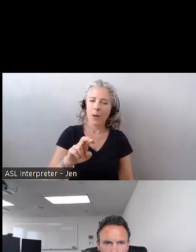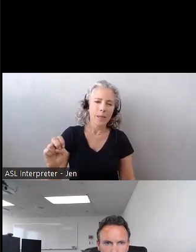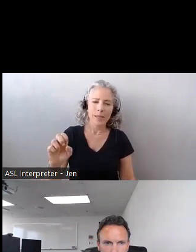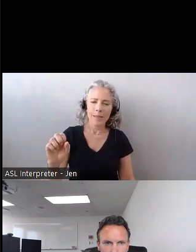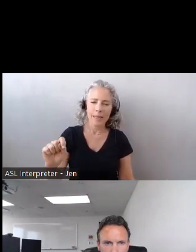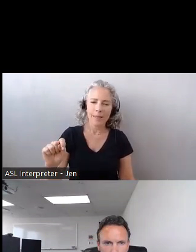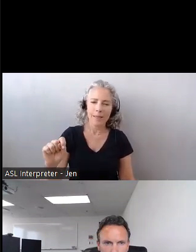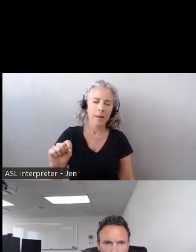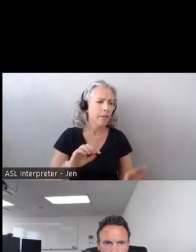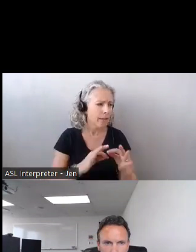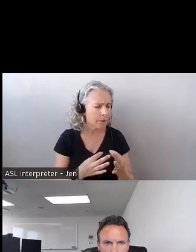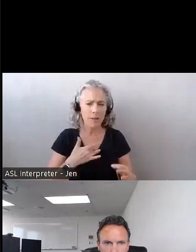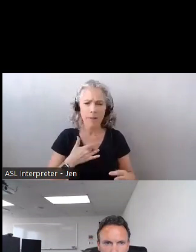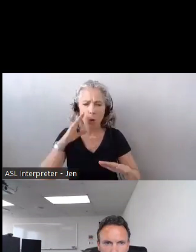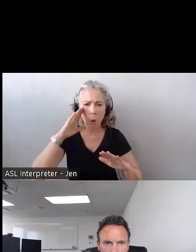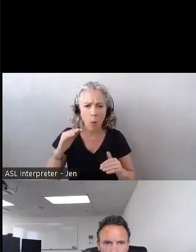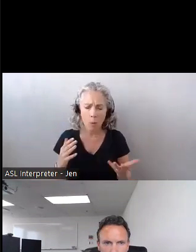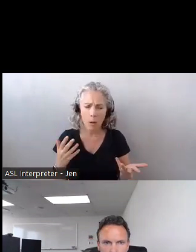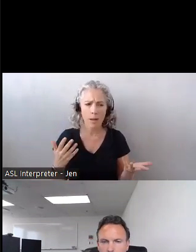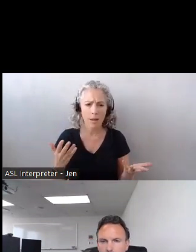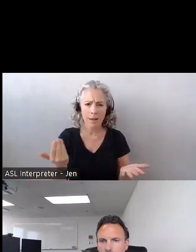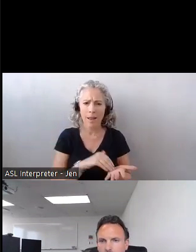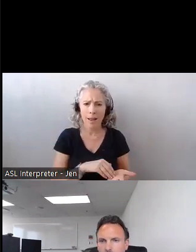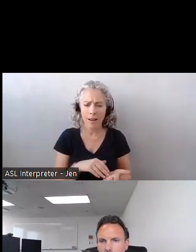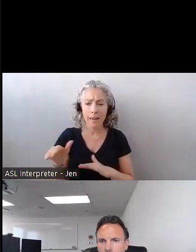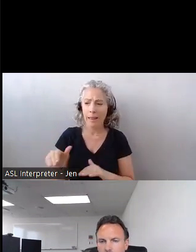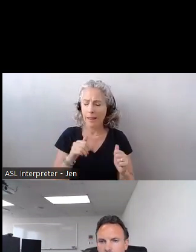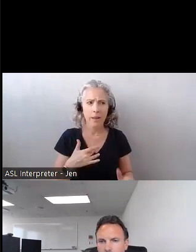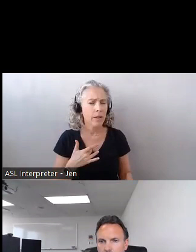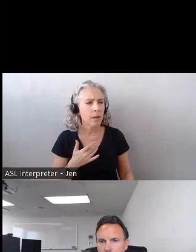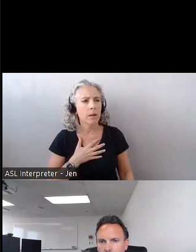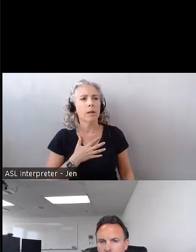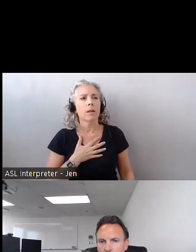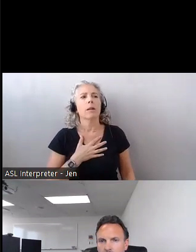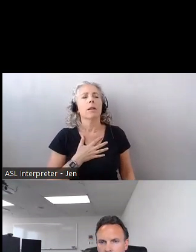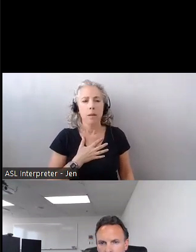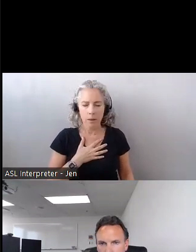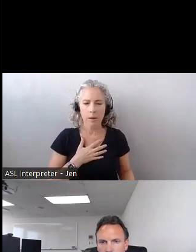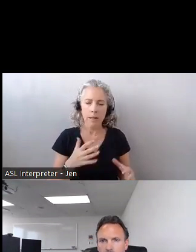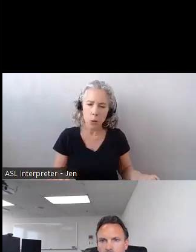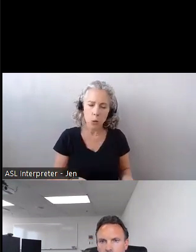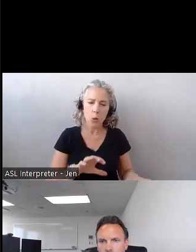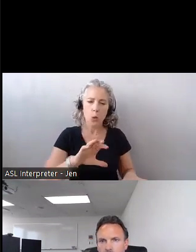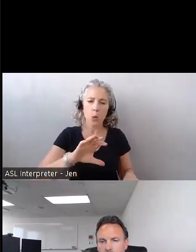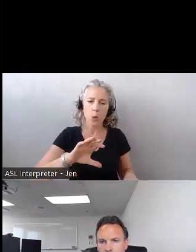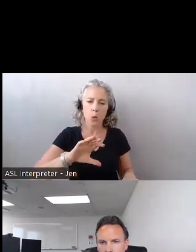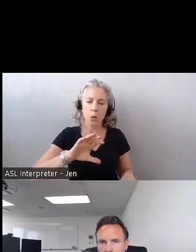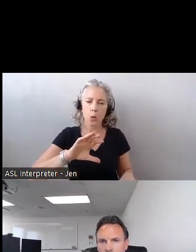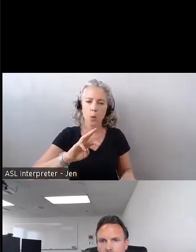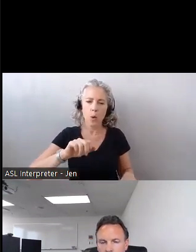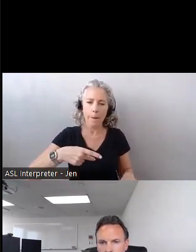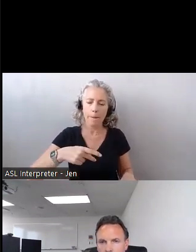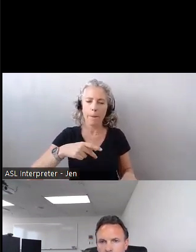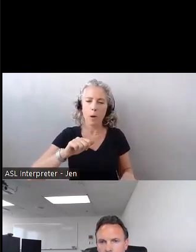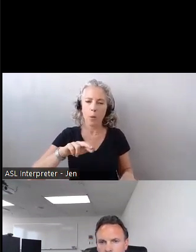feel very hopeful after leaving there. And when they leave there, like I say, we do wraparound services in their home, and the iPad is